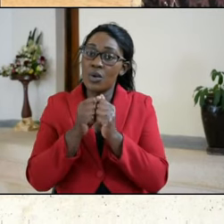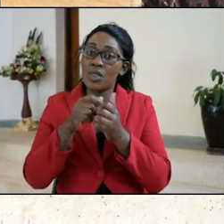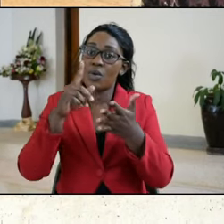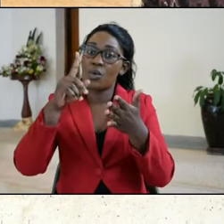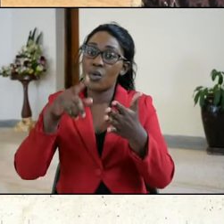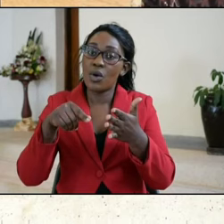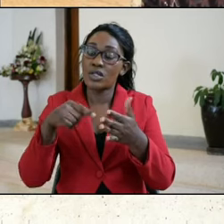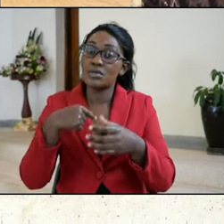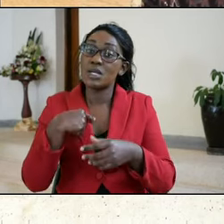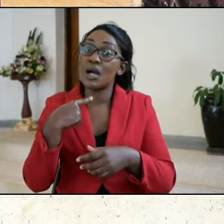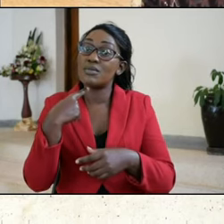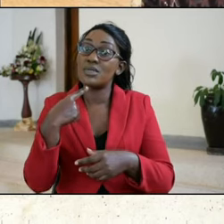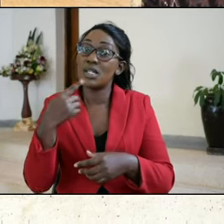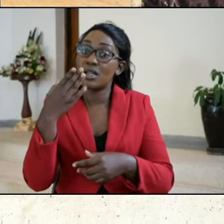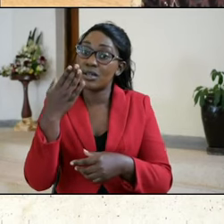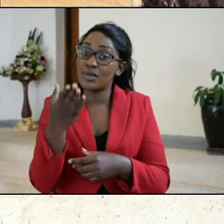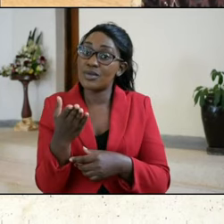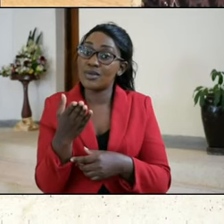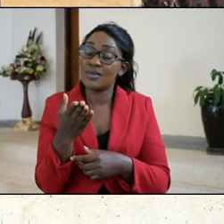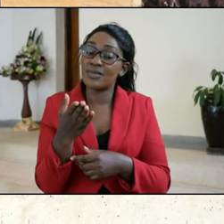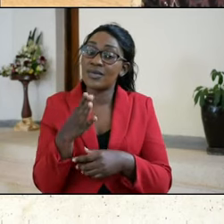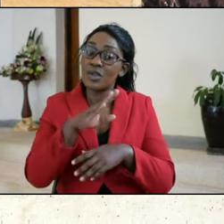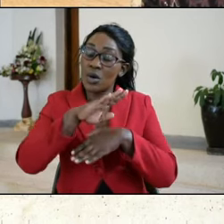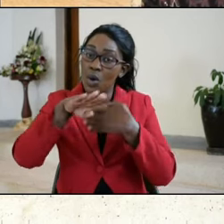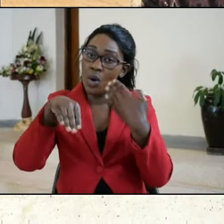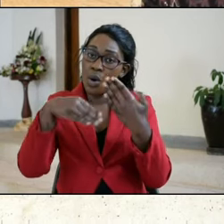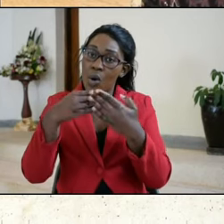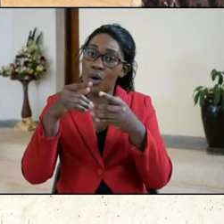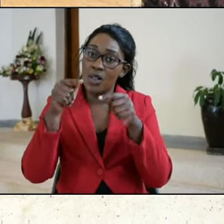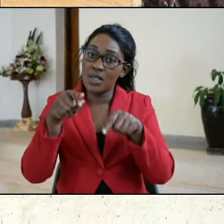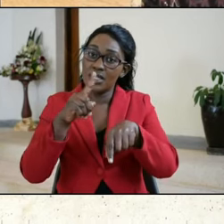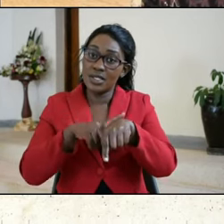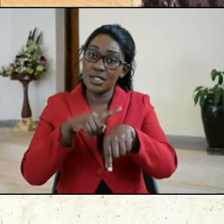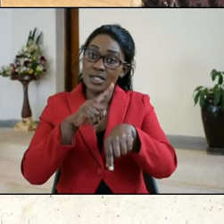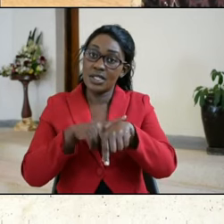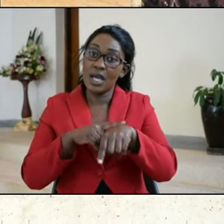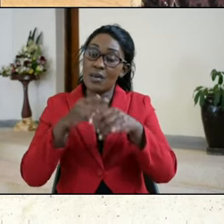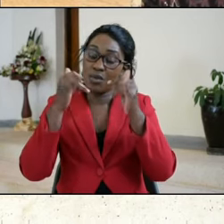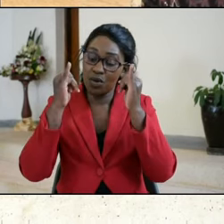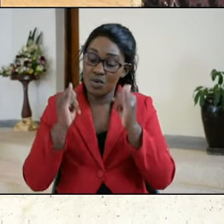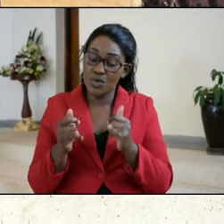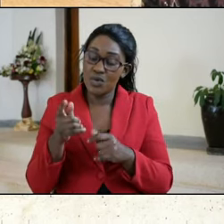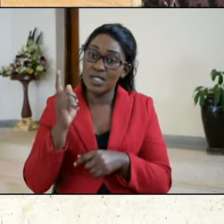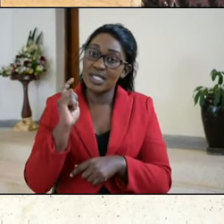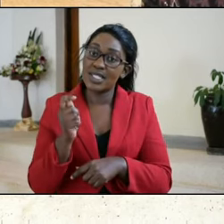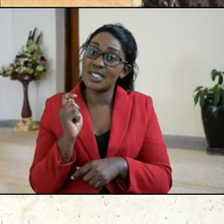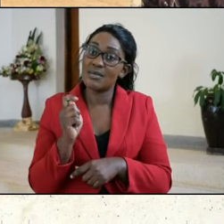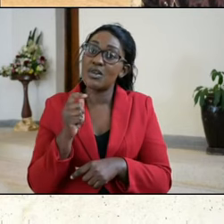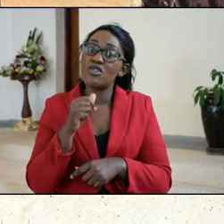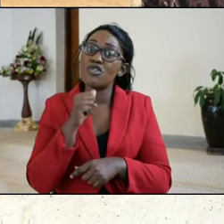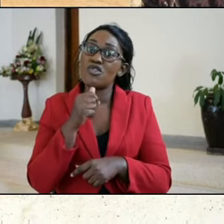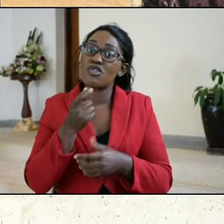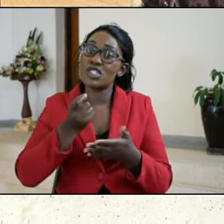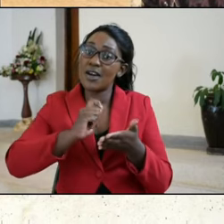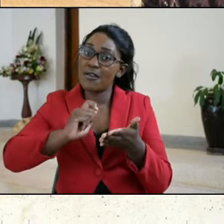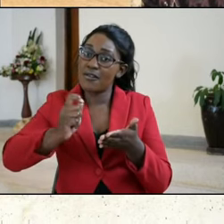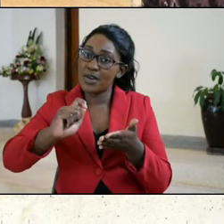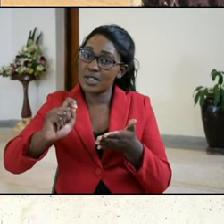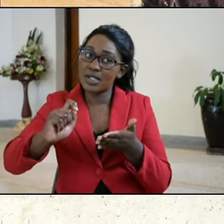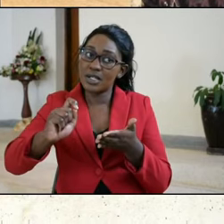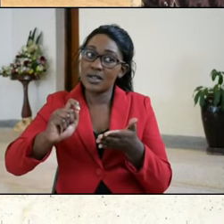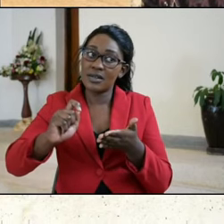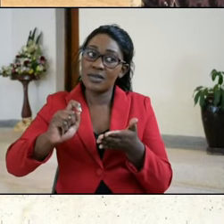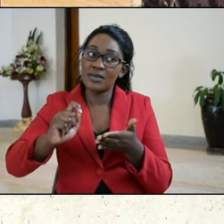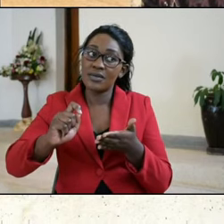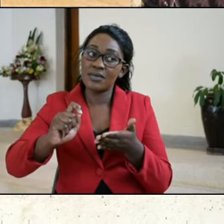hear. And you know what, by Paul's time, most of what we call the New Testament had not been written. What we had was really the Old Testament.